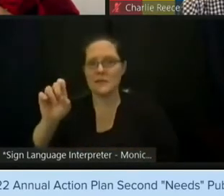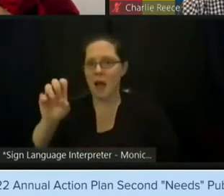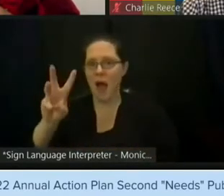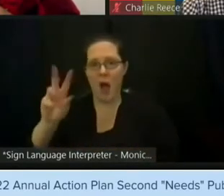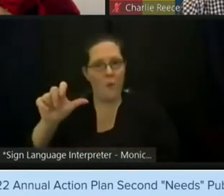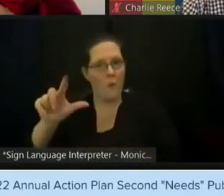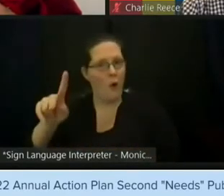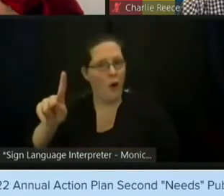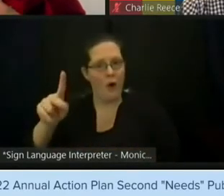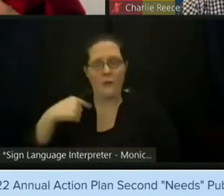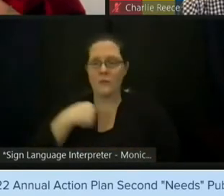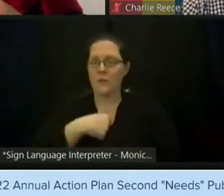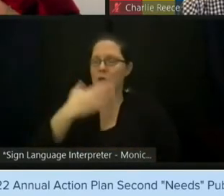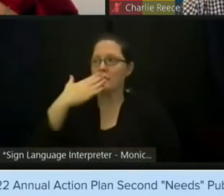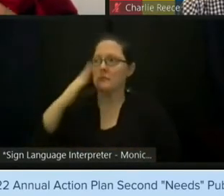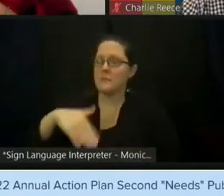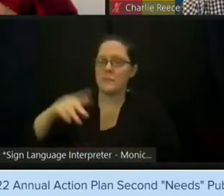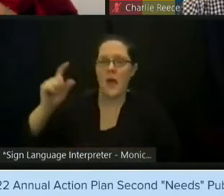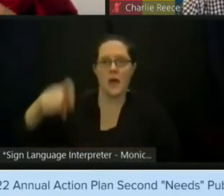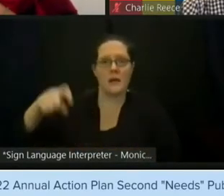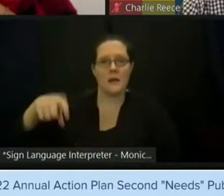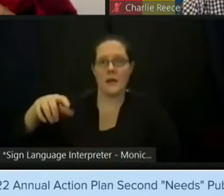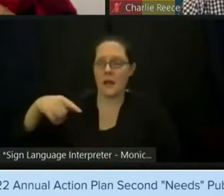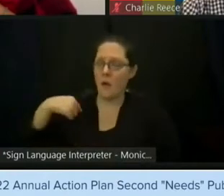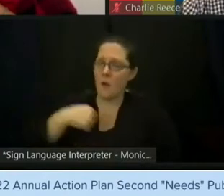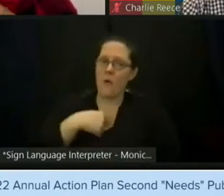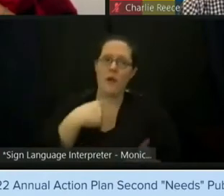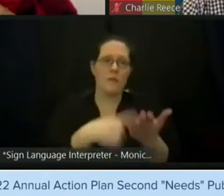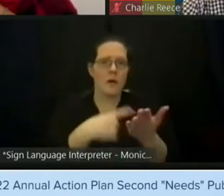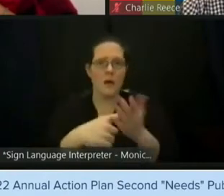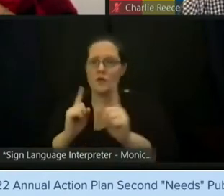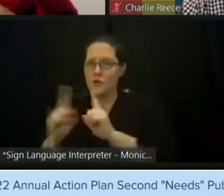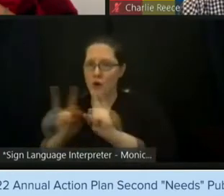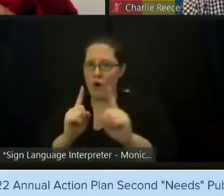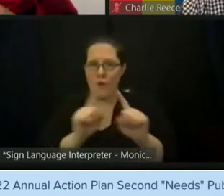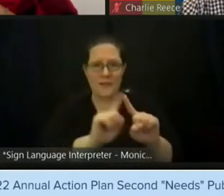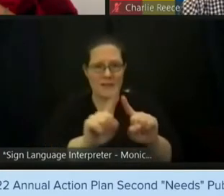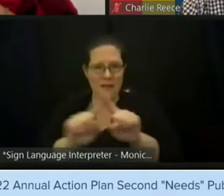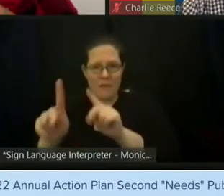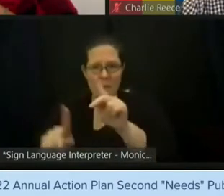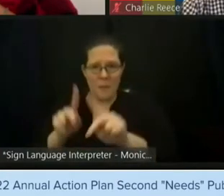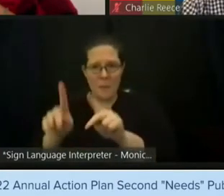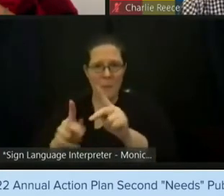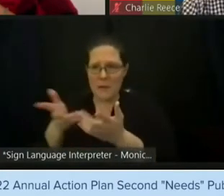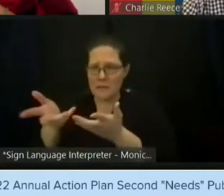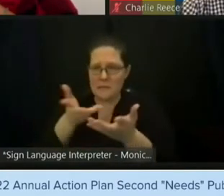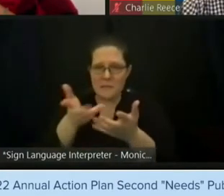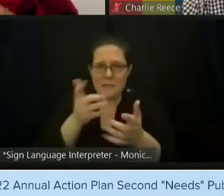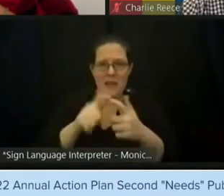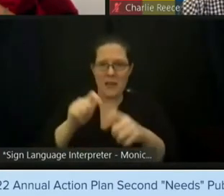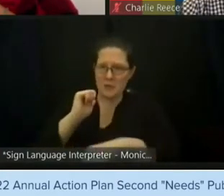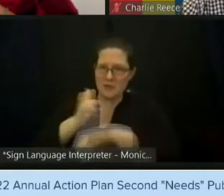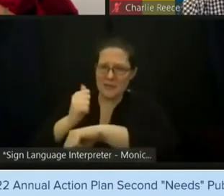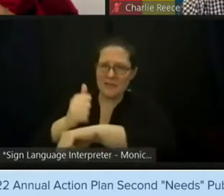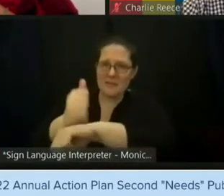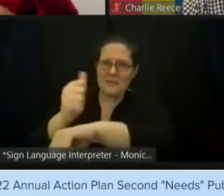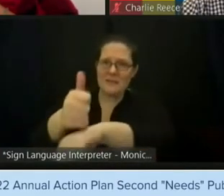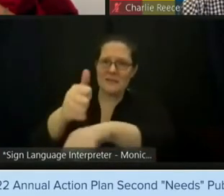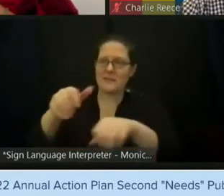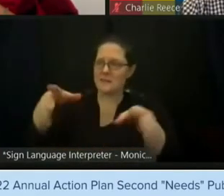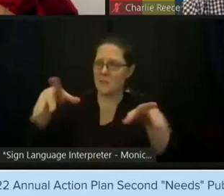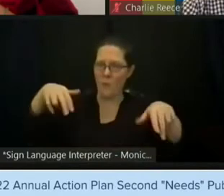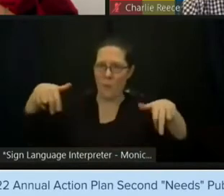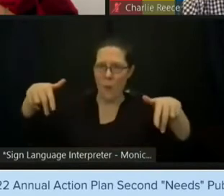for sidewalks. We've been talking to different people about getting sidewalks in our area,